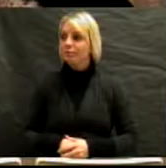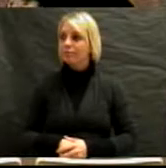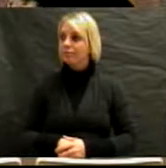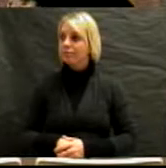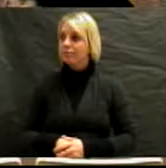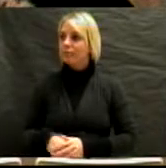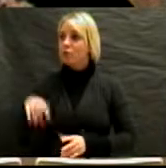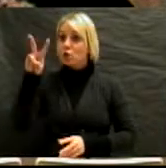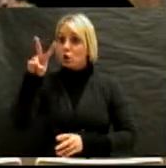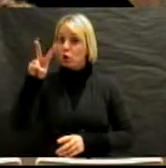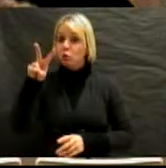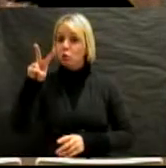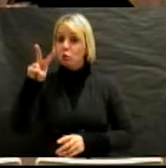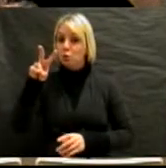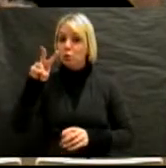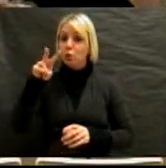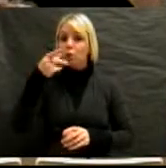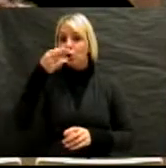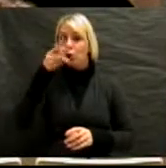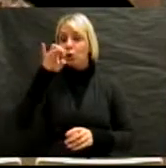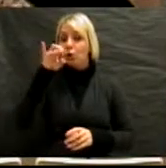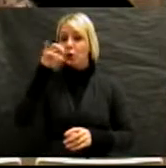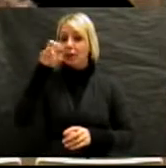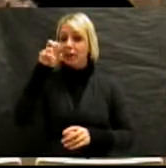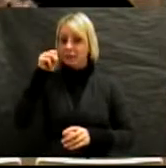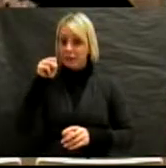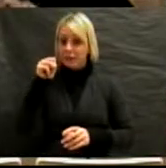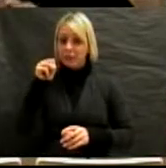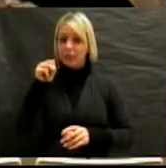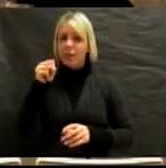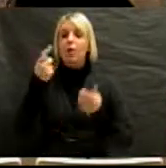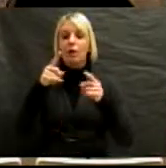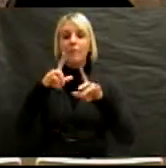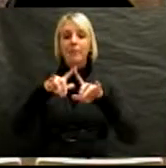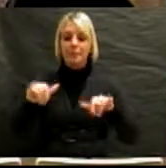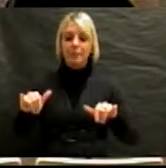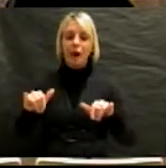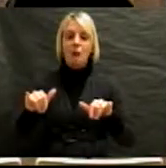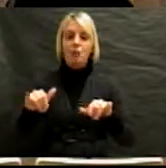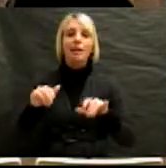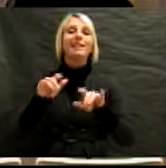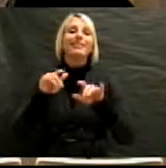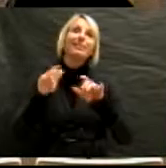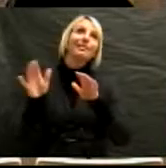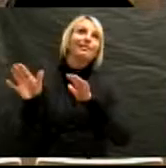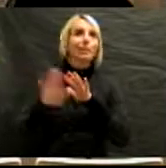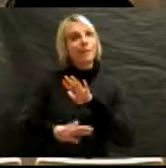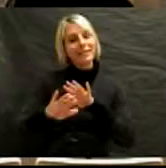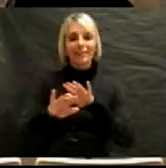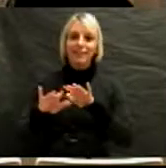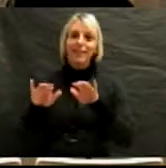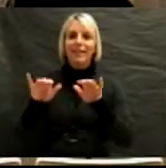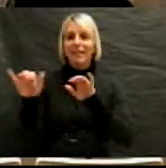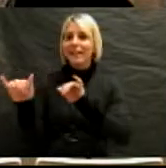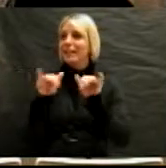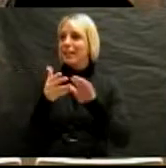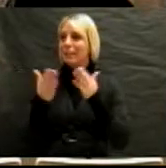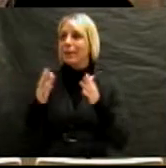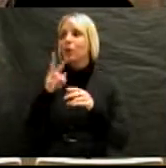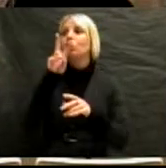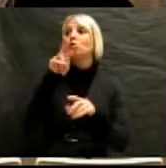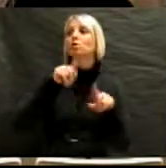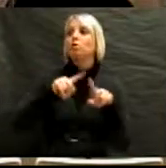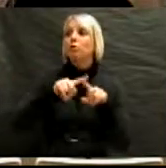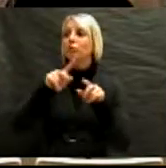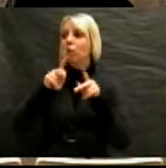It's basically the same thing. 2 different individuals. But we could use a little help with a couple of board members if you guys have anything. Well, we